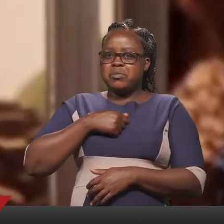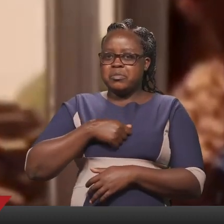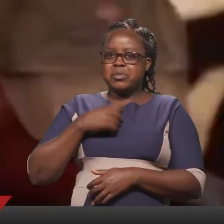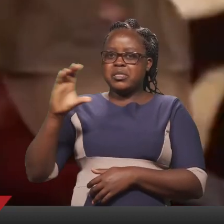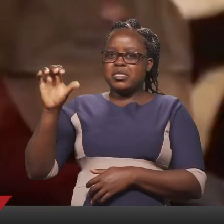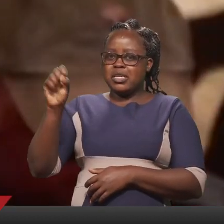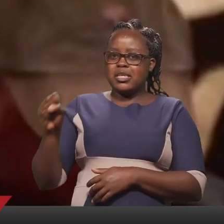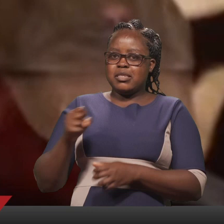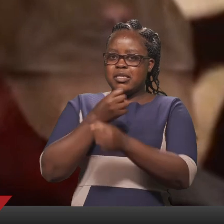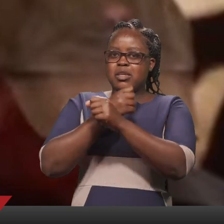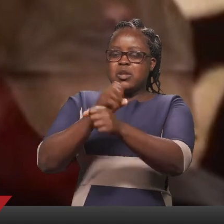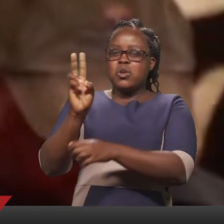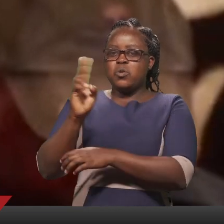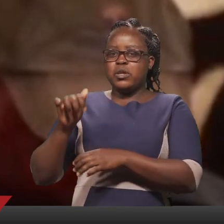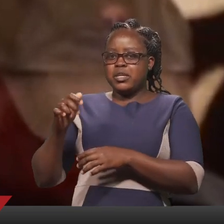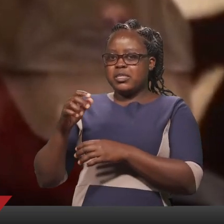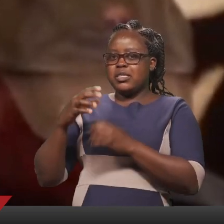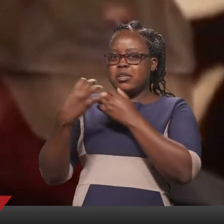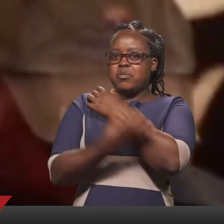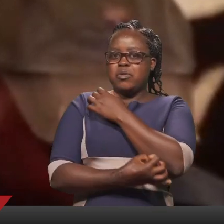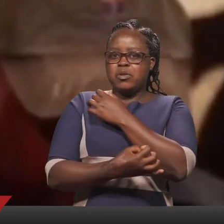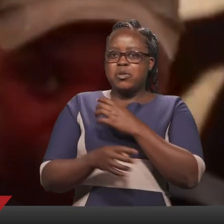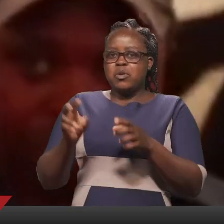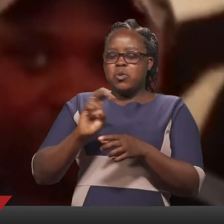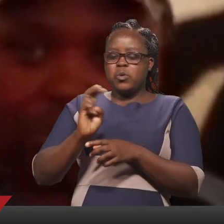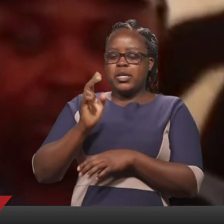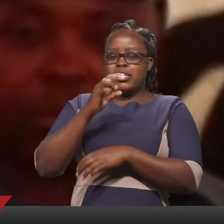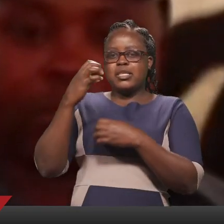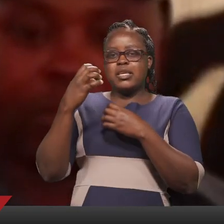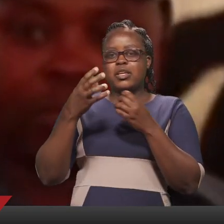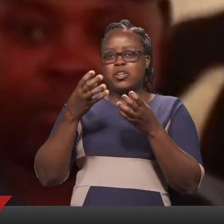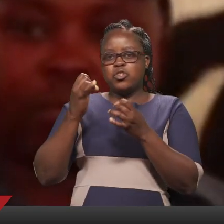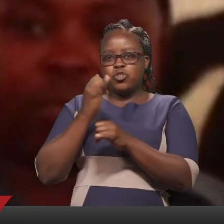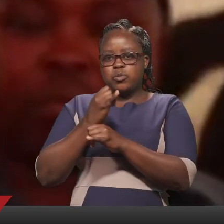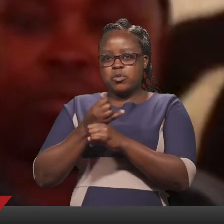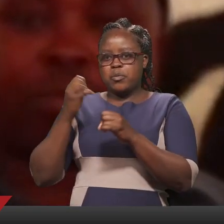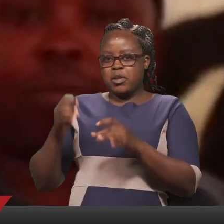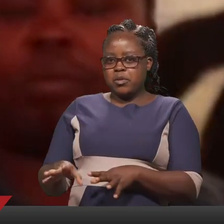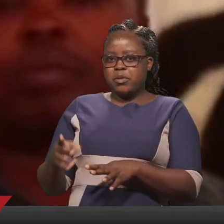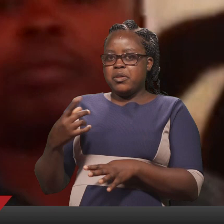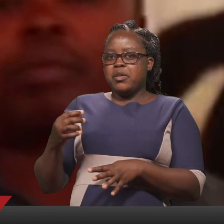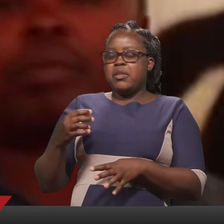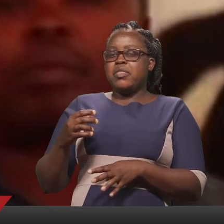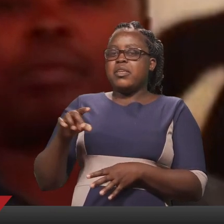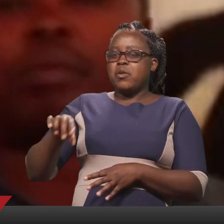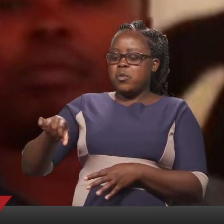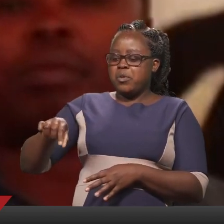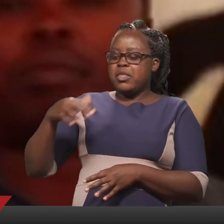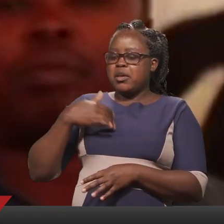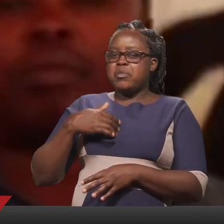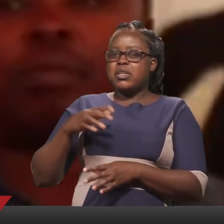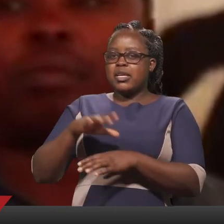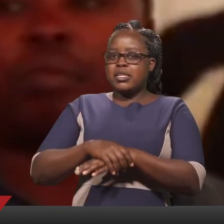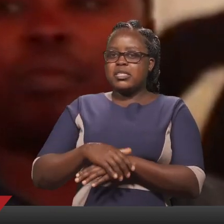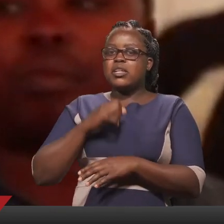be felt. Tafadhali Matiangi, angalia maskini. Look at the jobs which are being lost. Look at ile unga